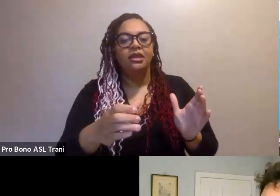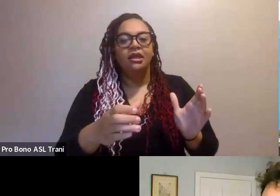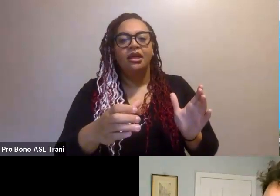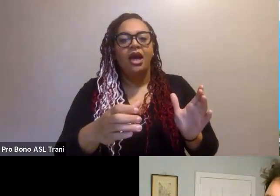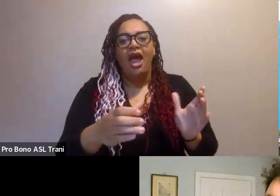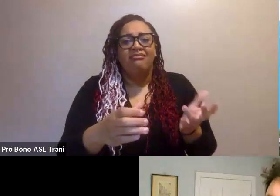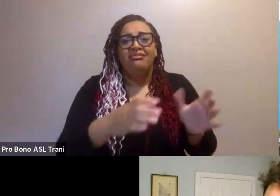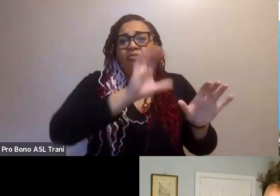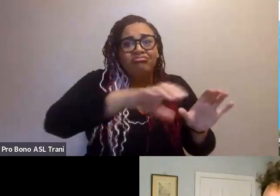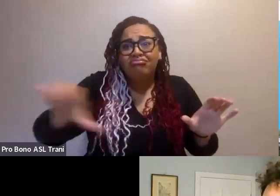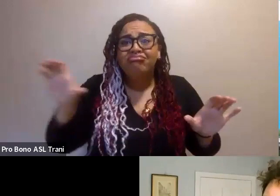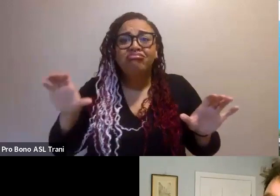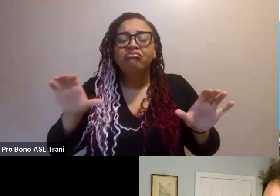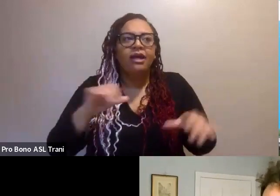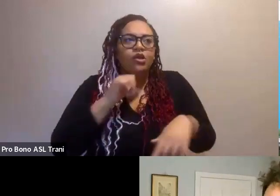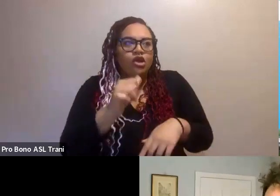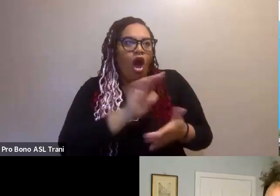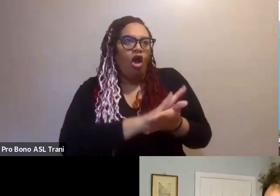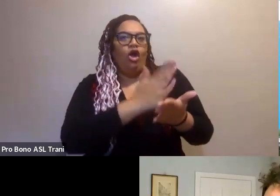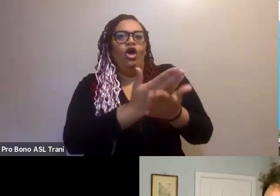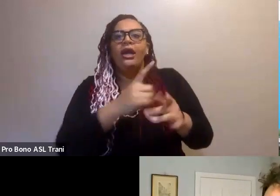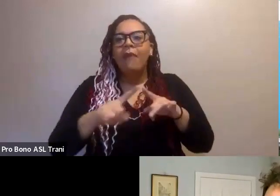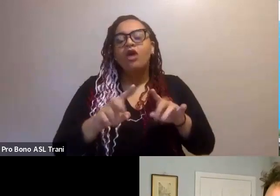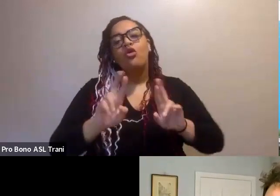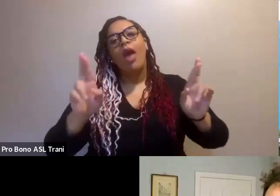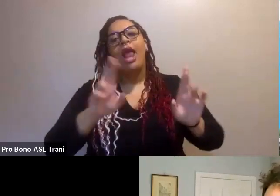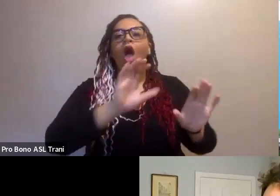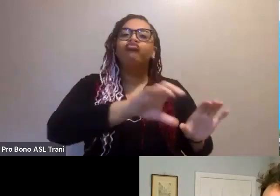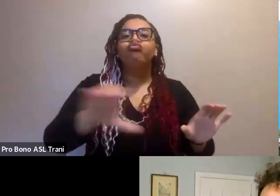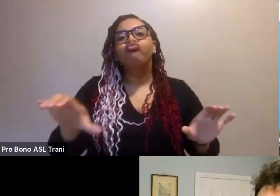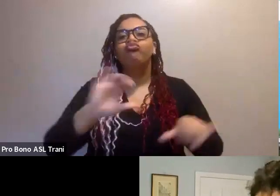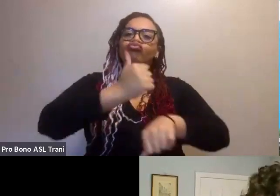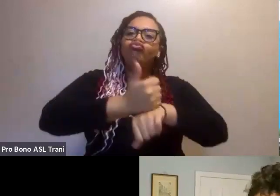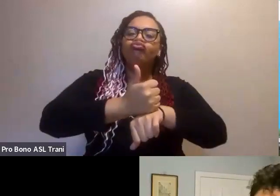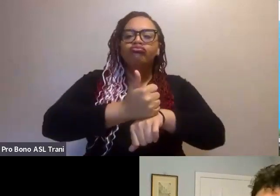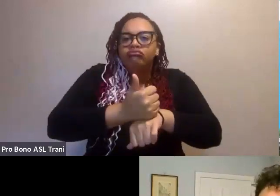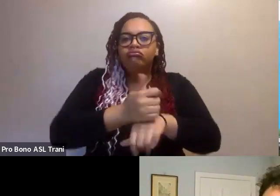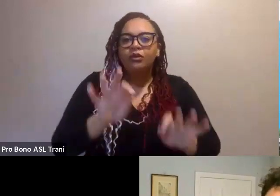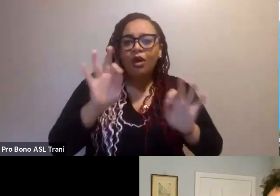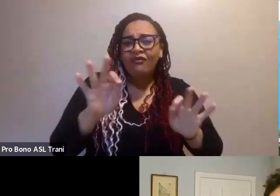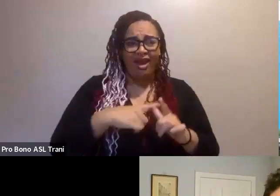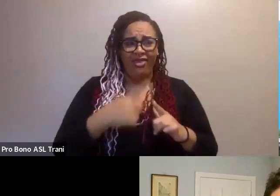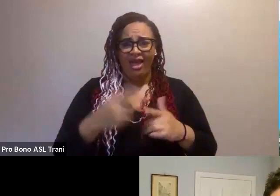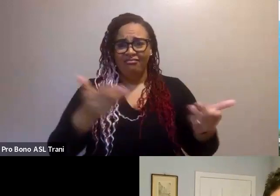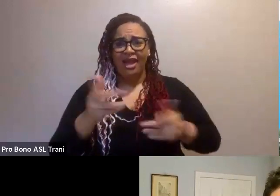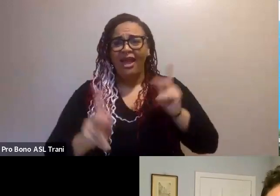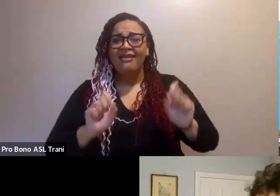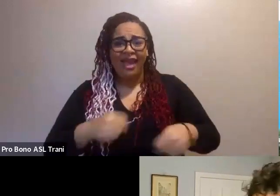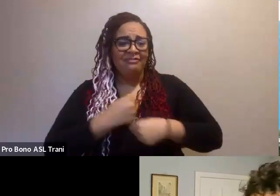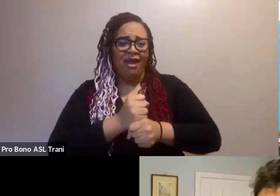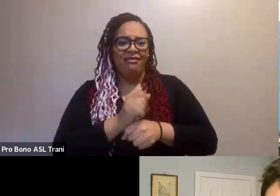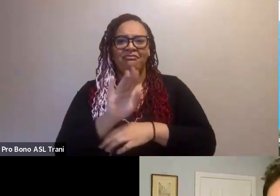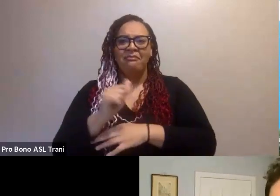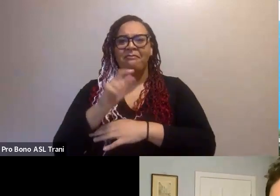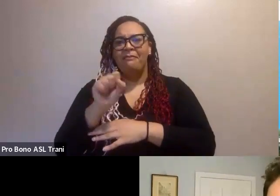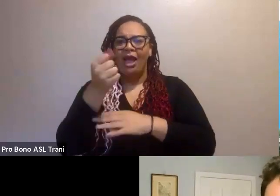not cook, you don't have to prepare because then your guests put together their bagels by themselves. So it's a real kind of